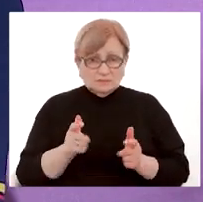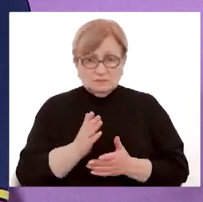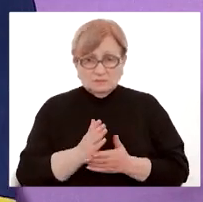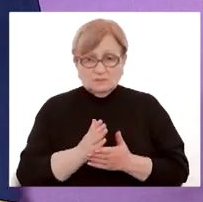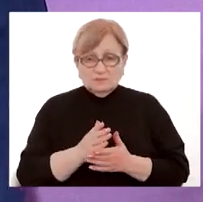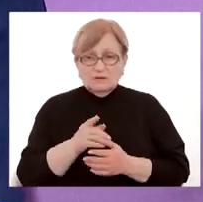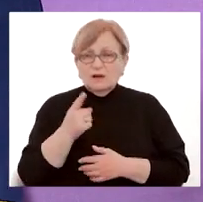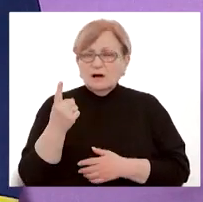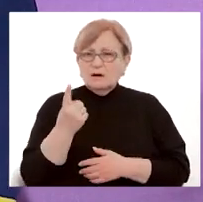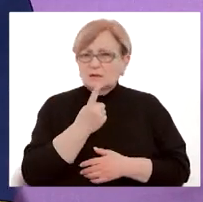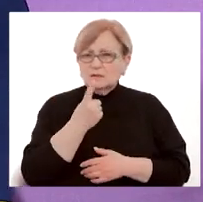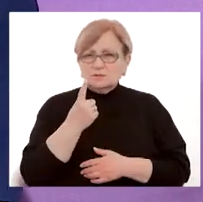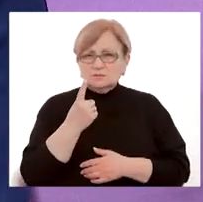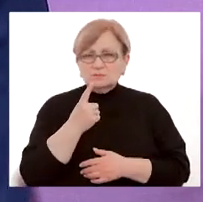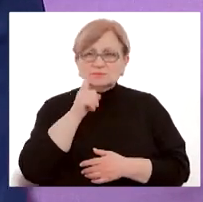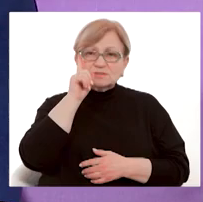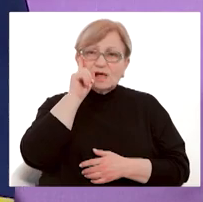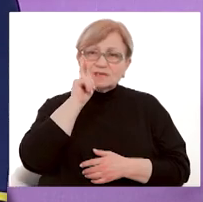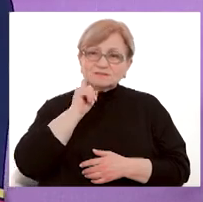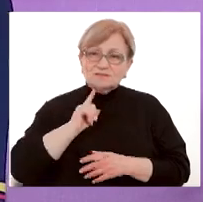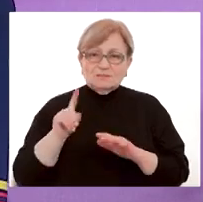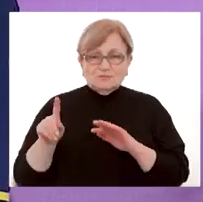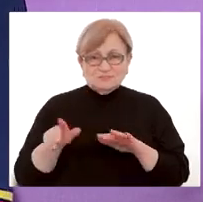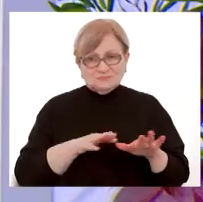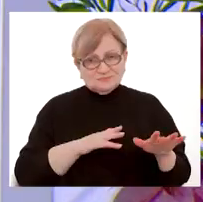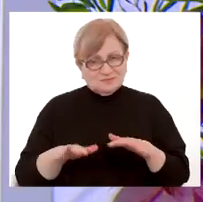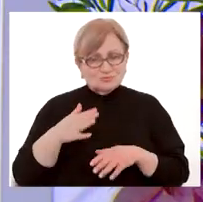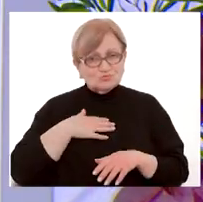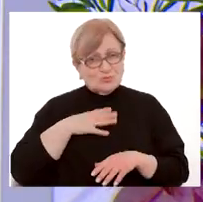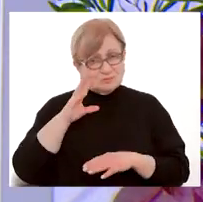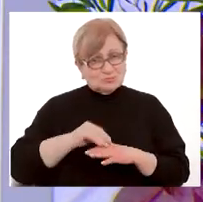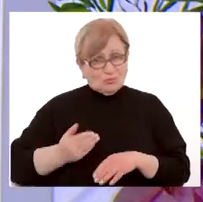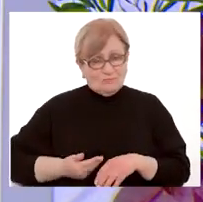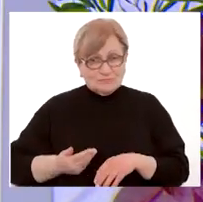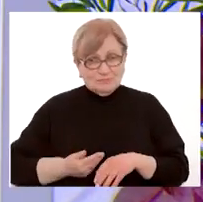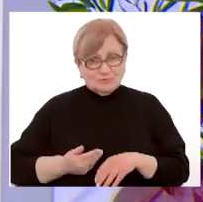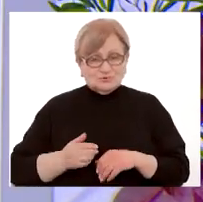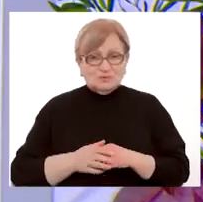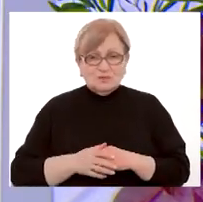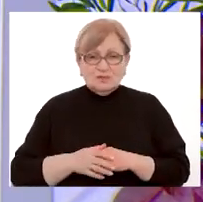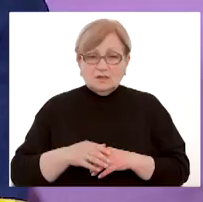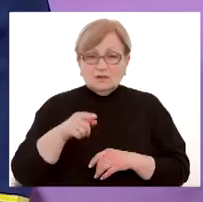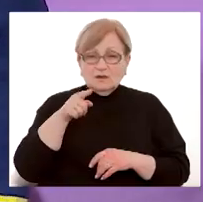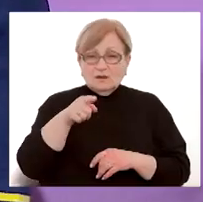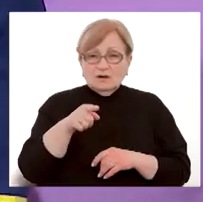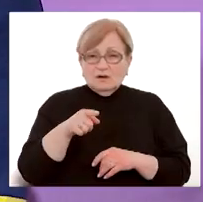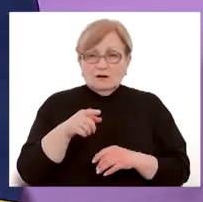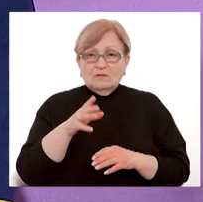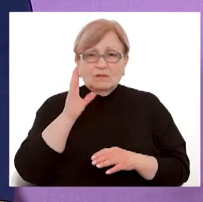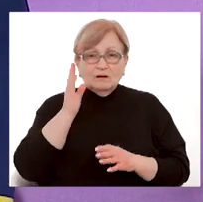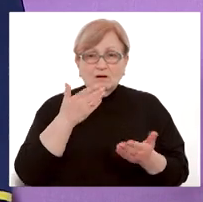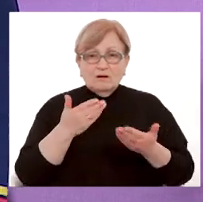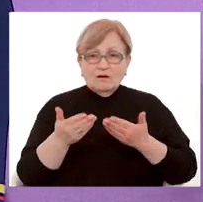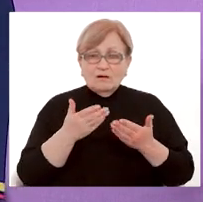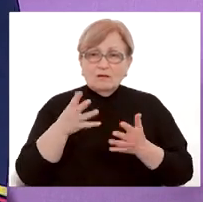Albatrom. Is a certi, Sassia Mono, Sakmiano, but transpired Kurz Hore Bashihom, the Asave, Arshet Geva is at a basis Suric